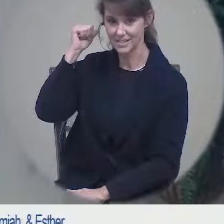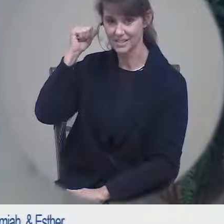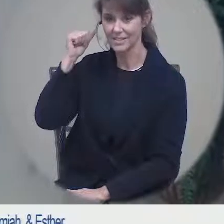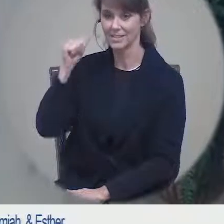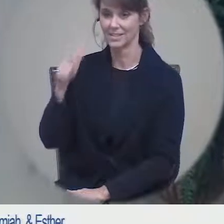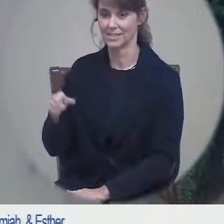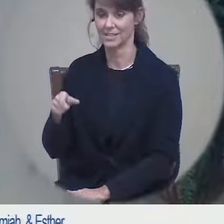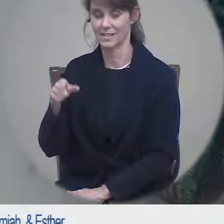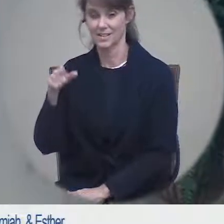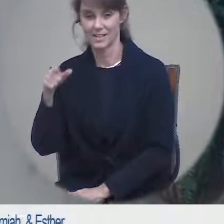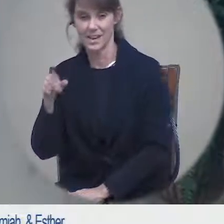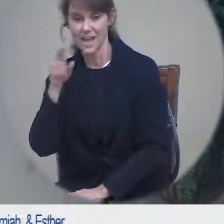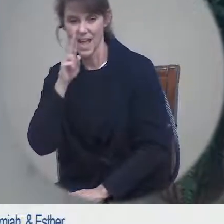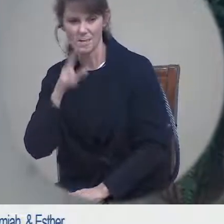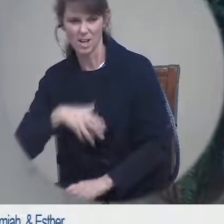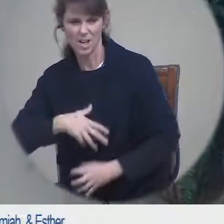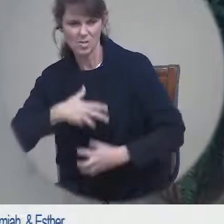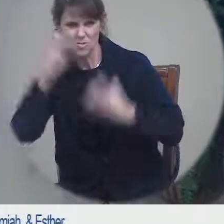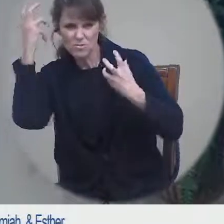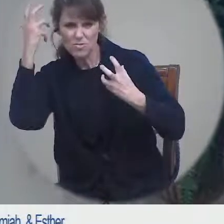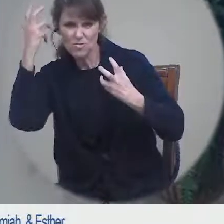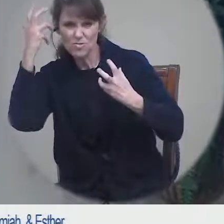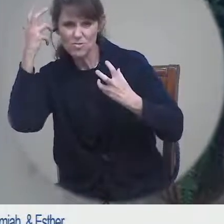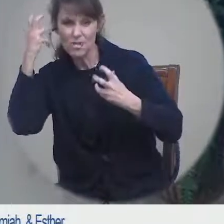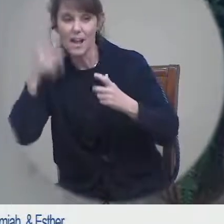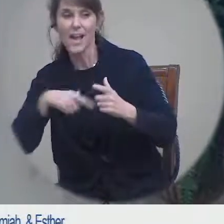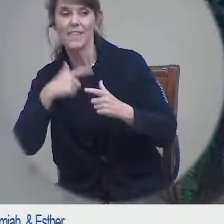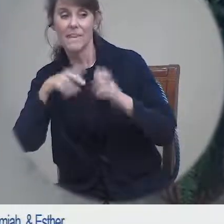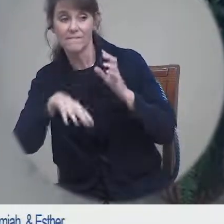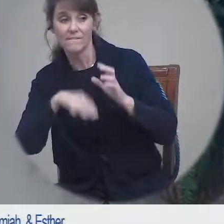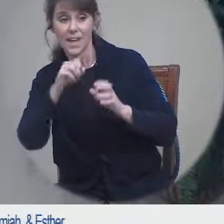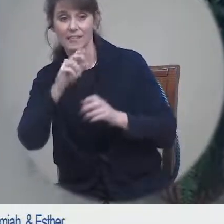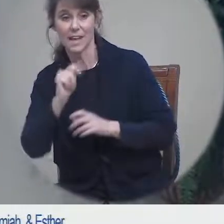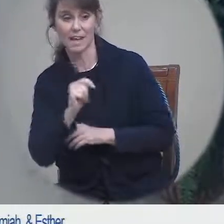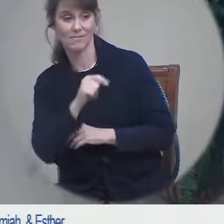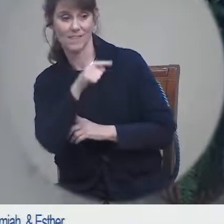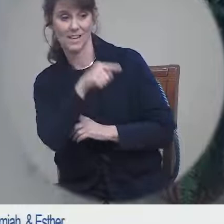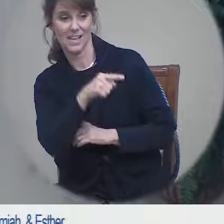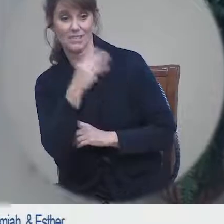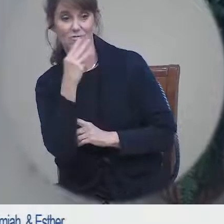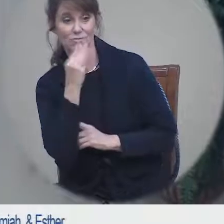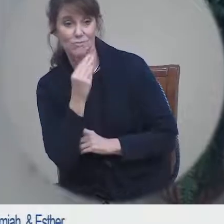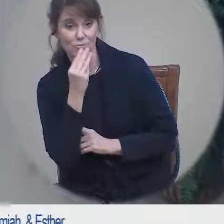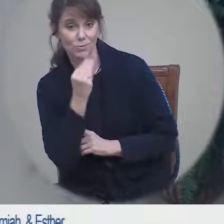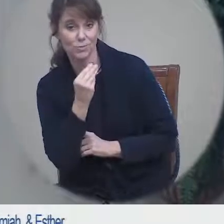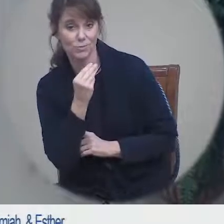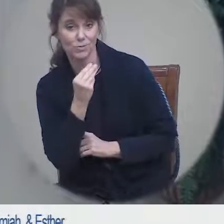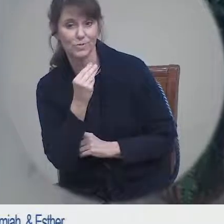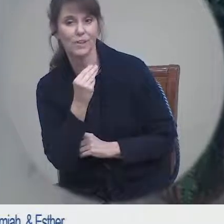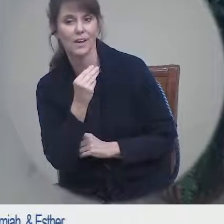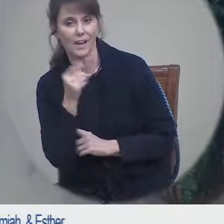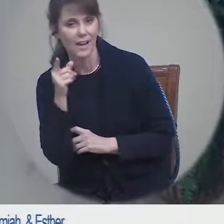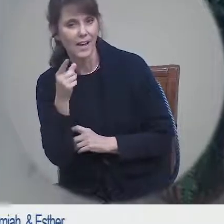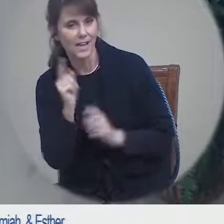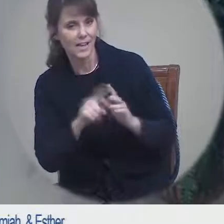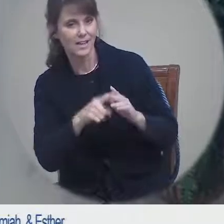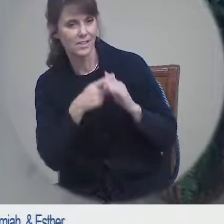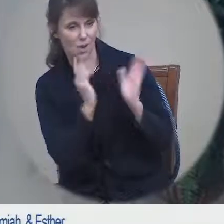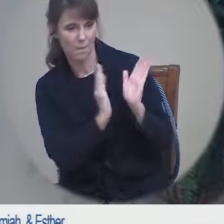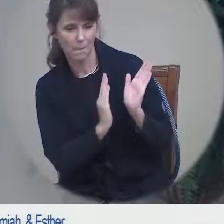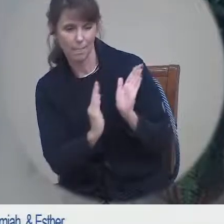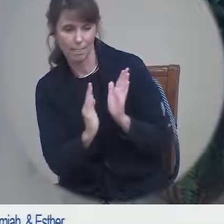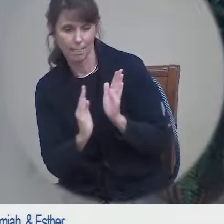Mordecai. And because he was a Jew, that's what started him down this path, as we talked about, as Haman